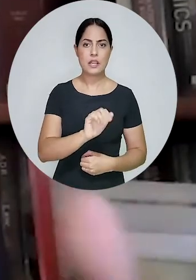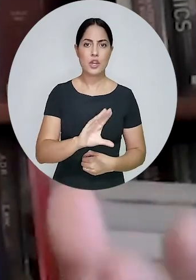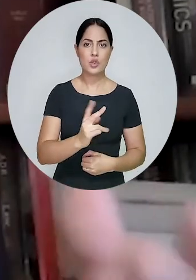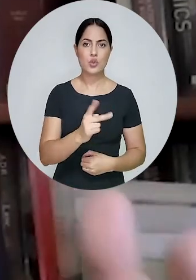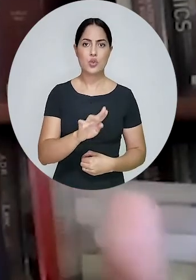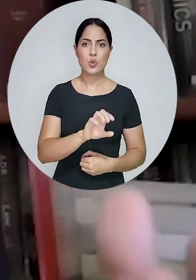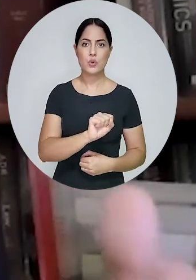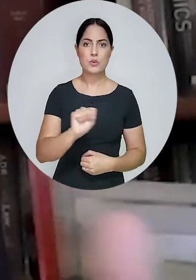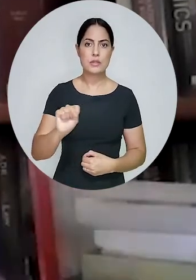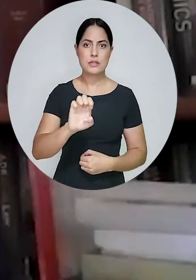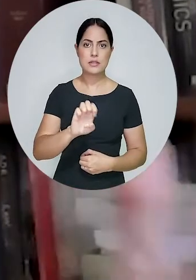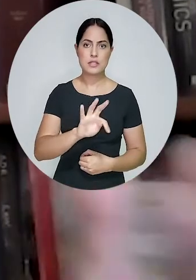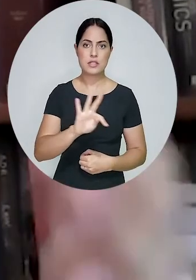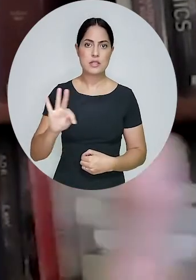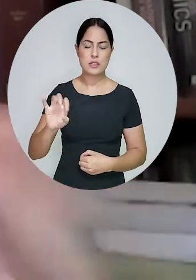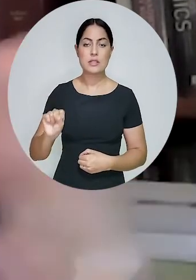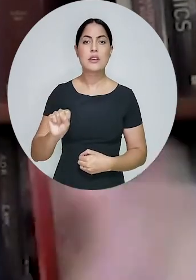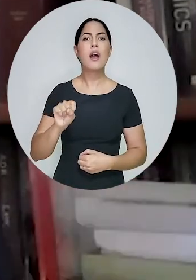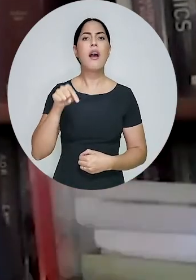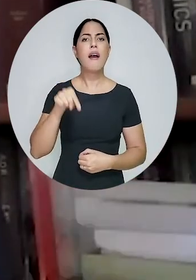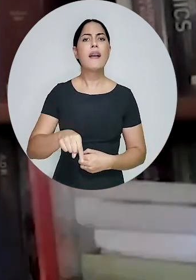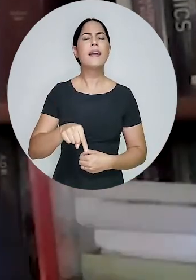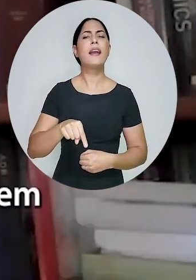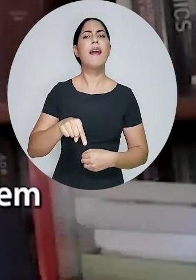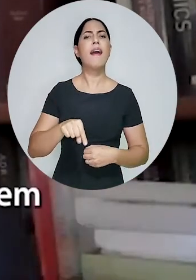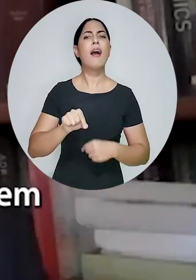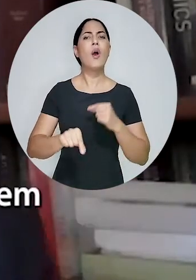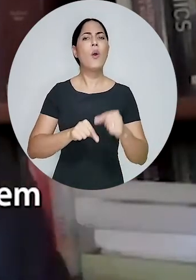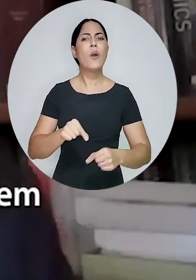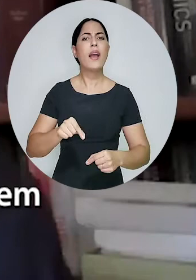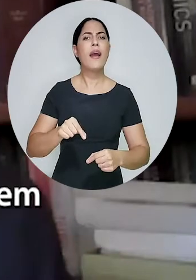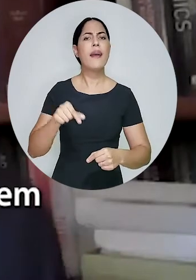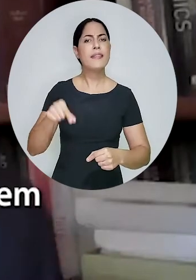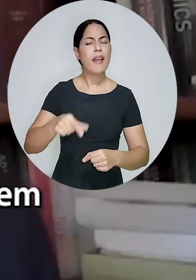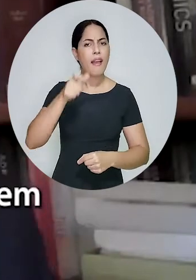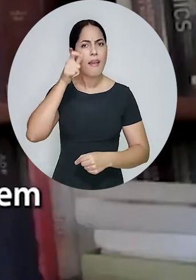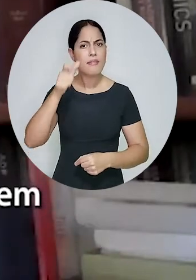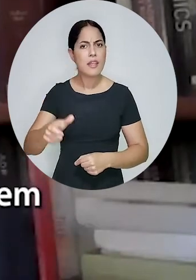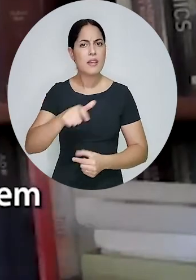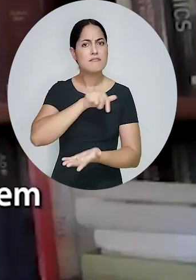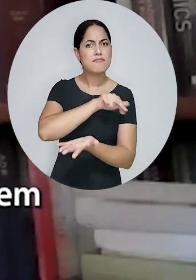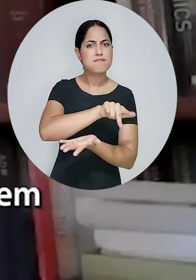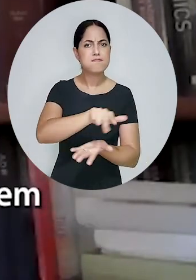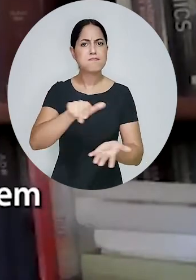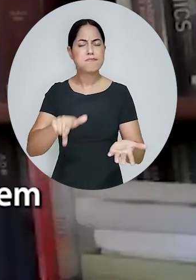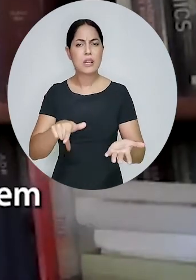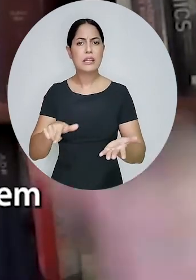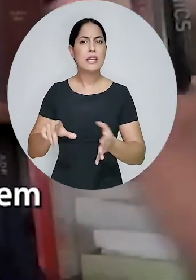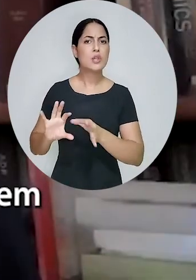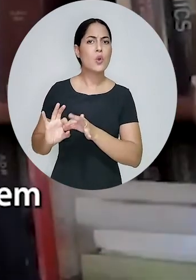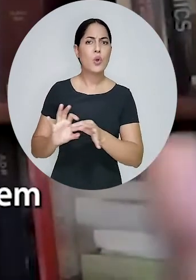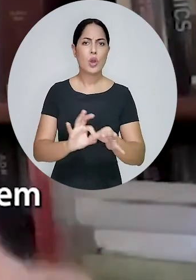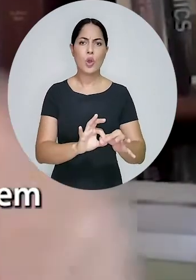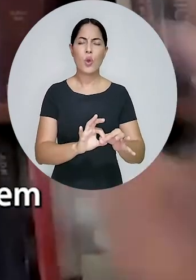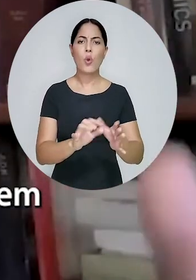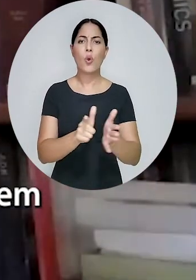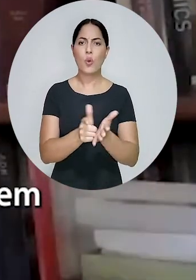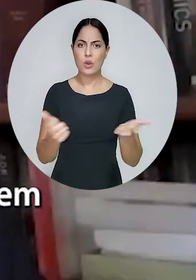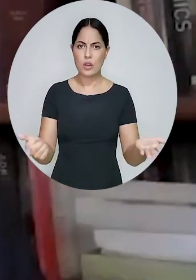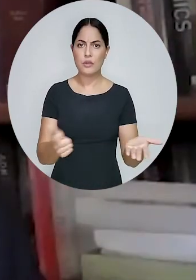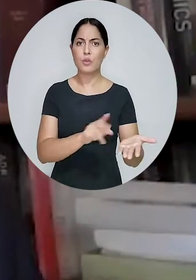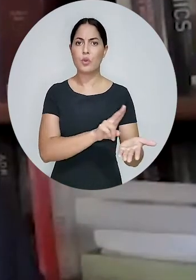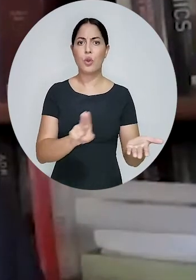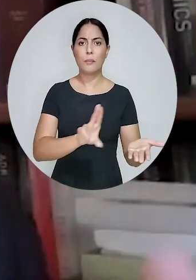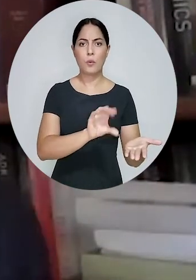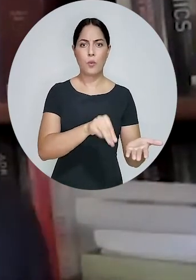Even here in Massachusetts, which is a place where much of the early thinking about Interest-Based Negotiation, the book Getting to